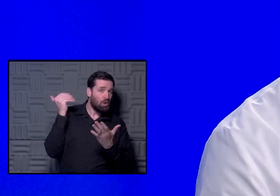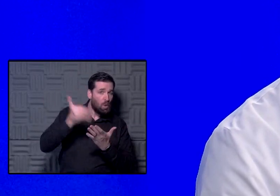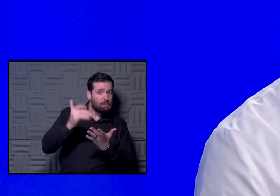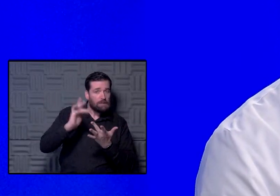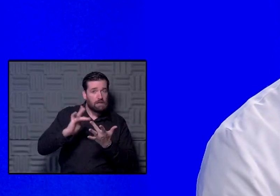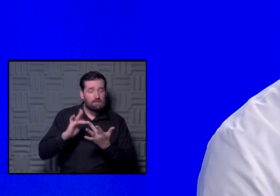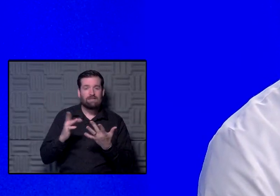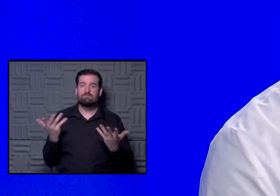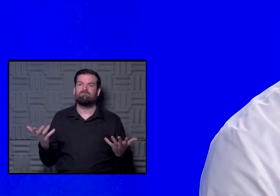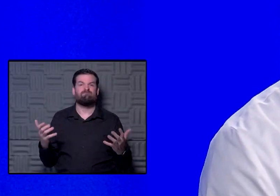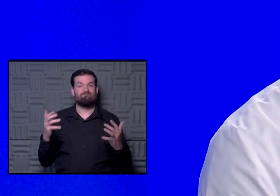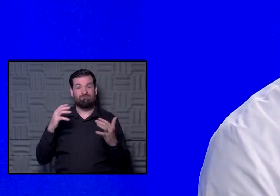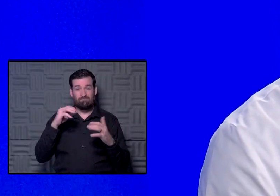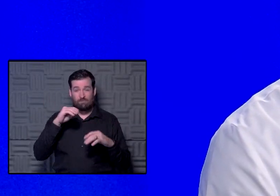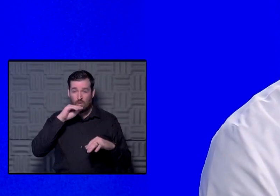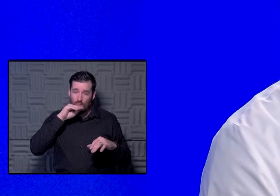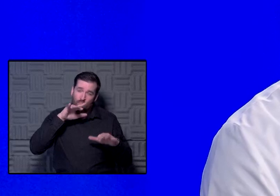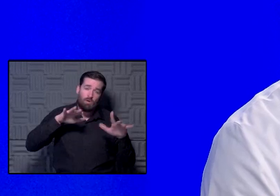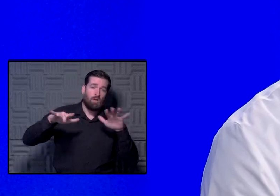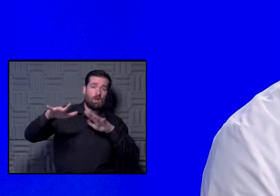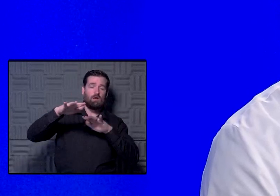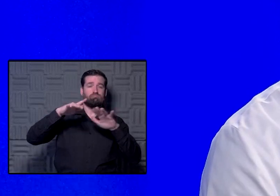do you think it's hanging in the air?